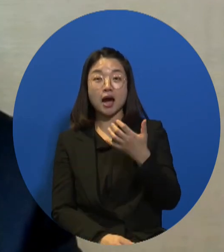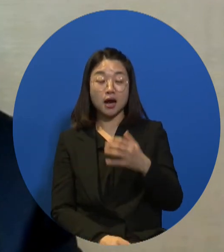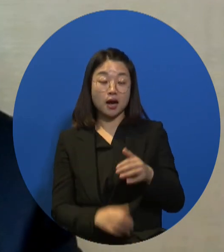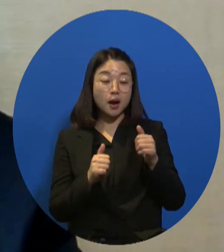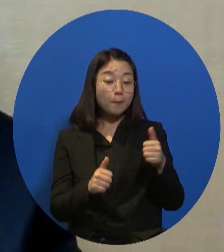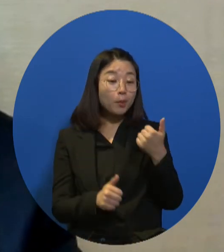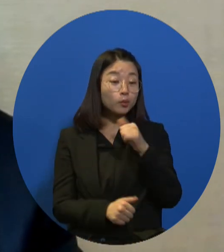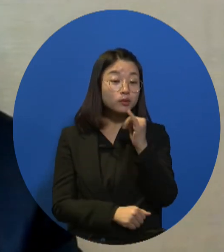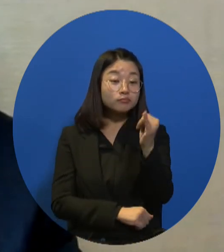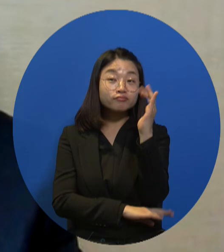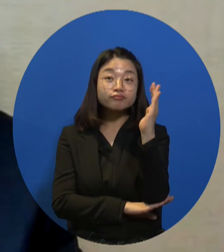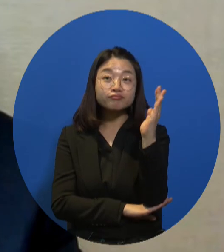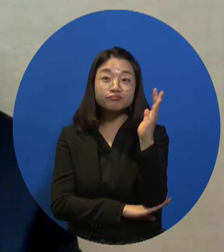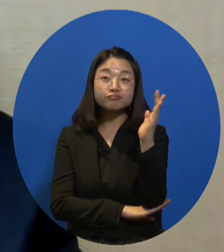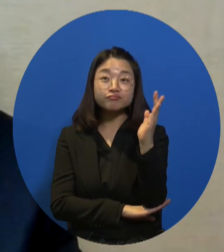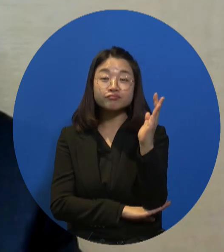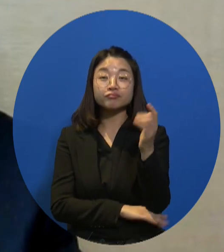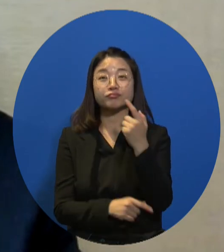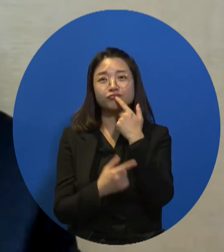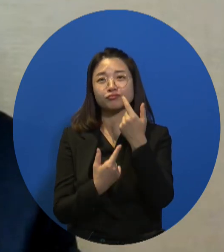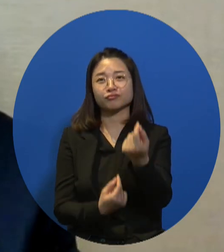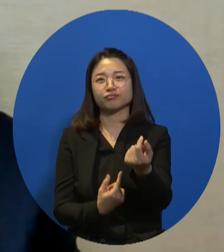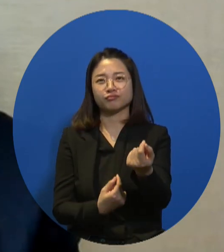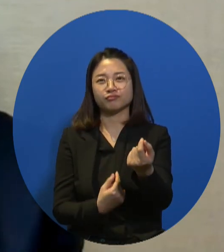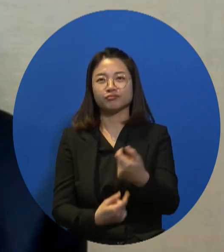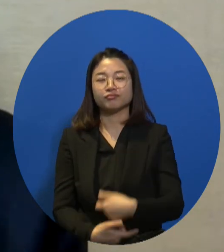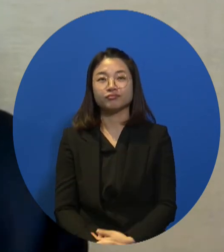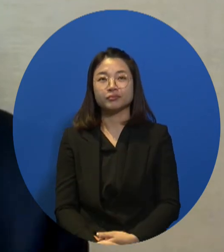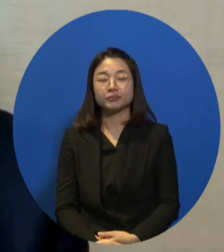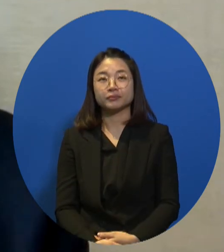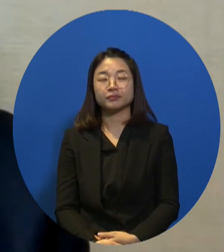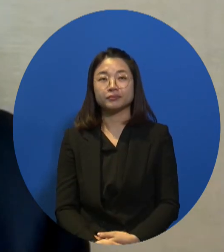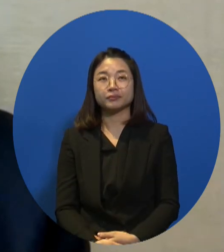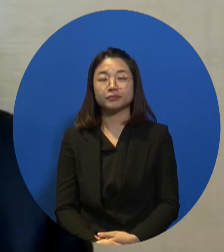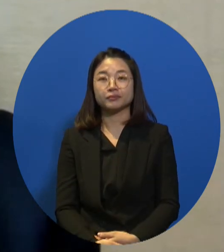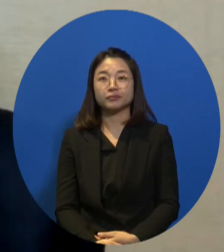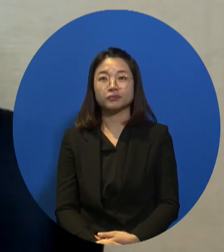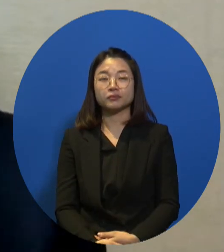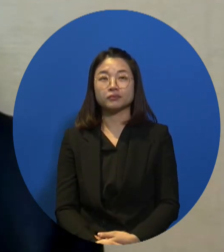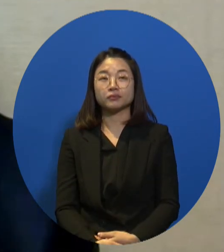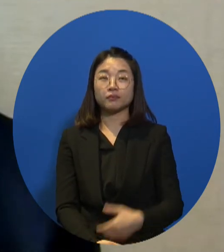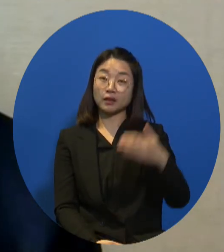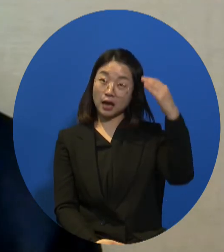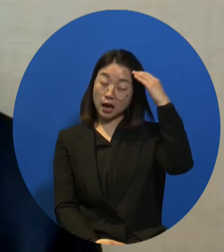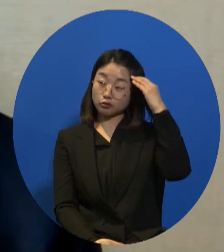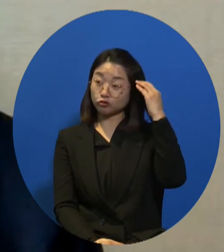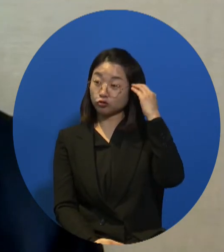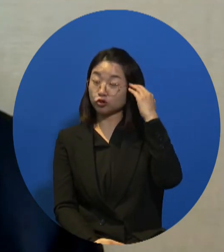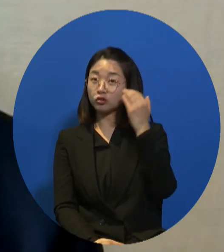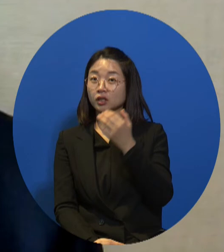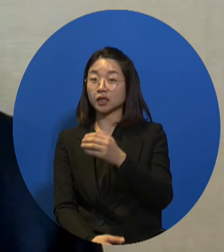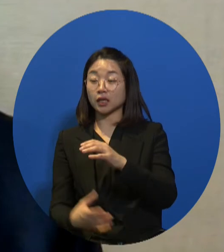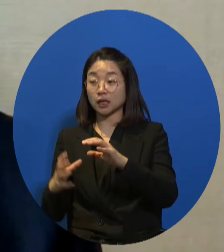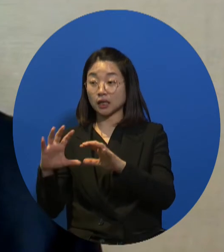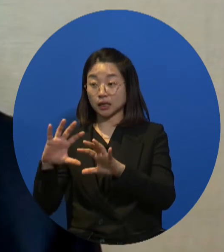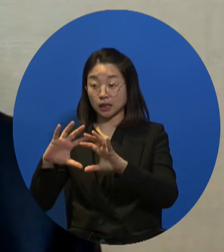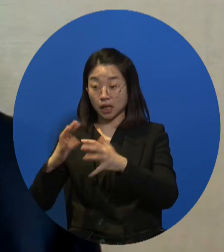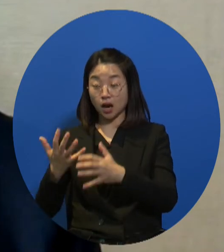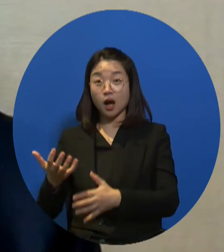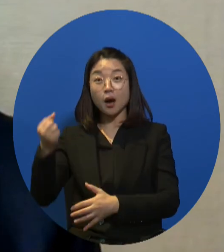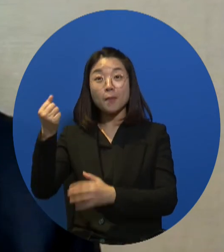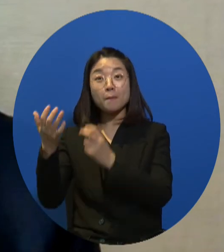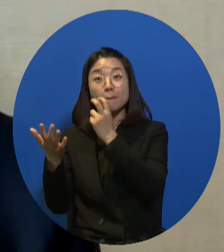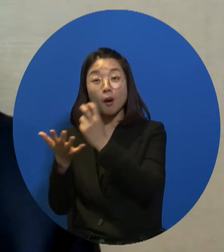Attorney at law Ryu Da-sol explained in length in her presentation that according to the Korean